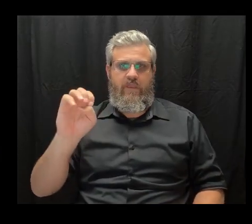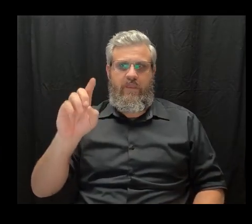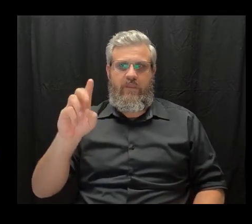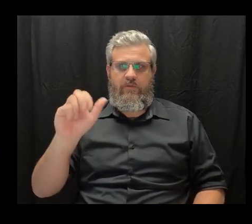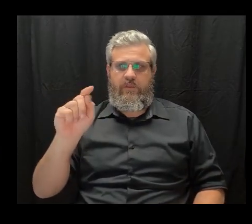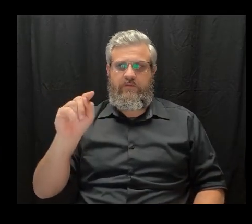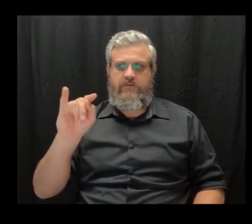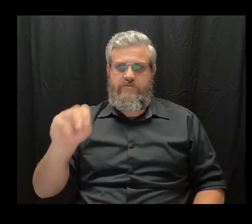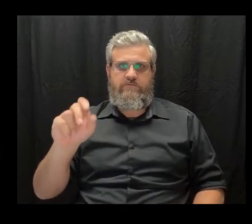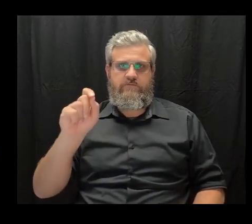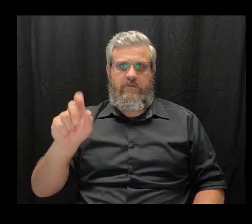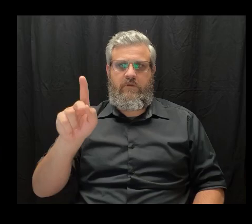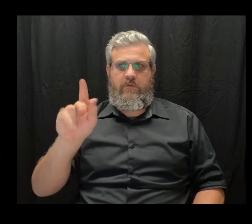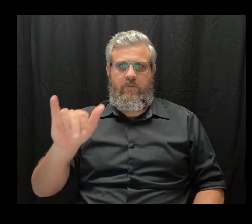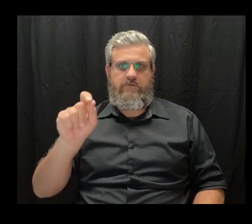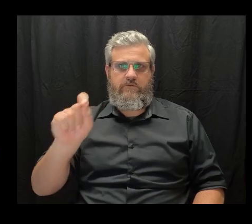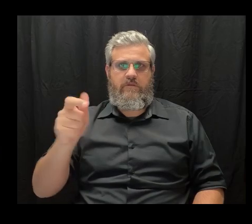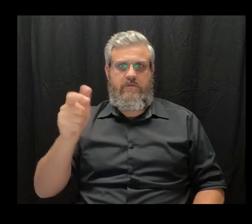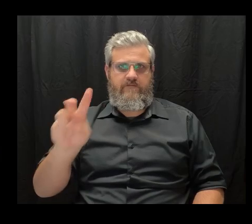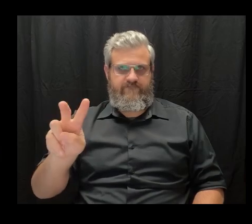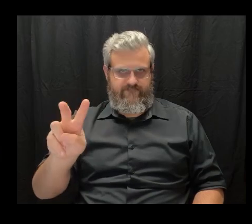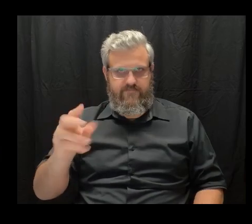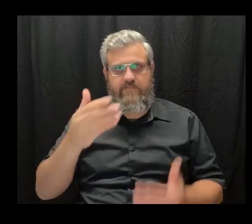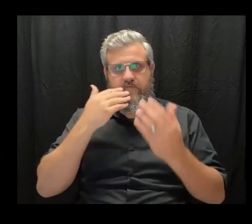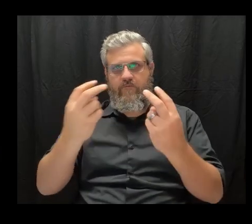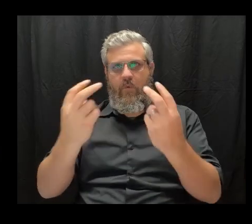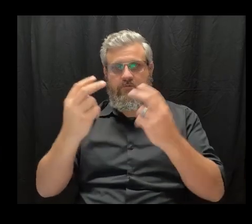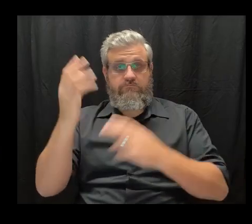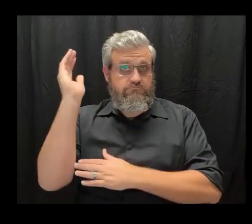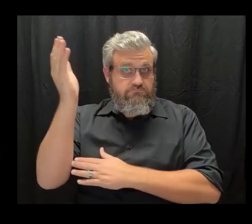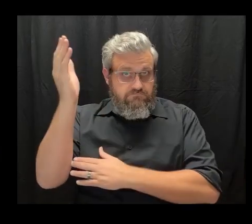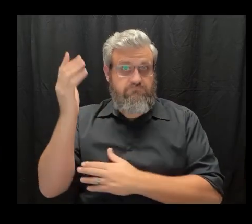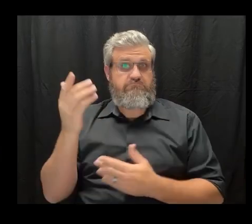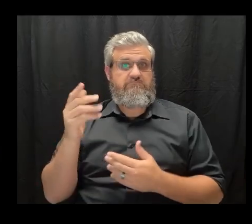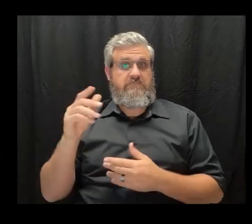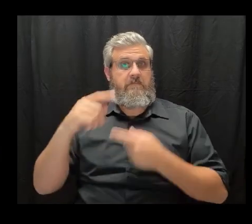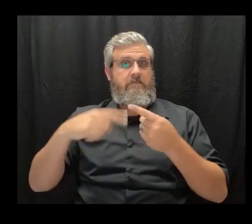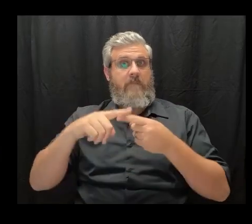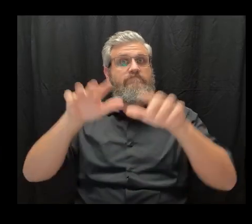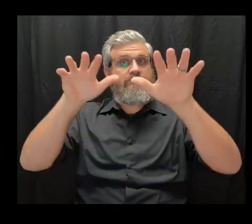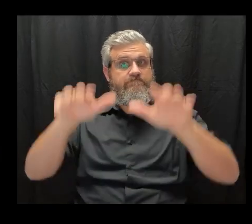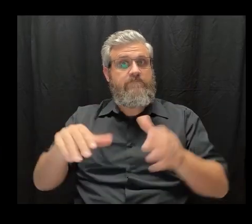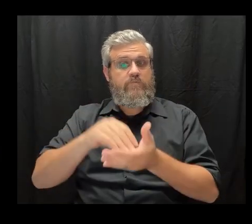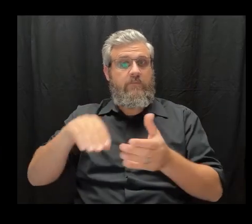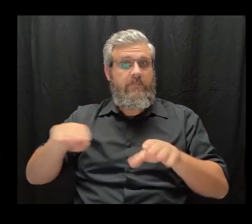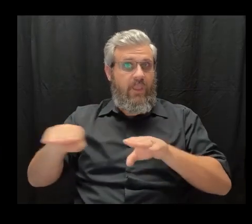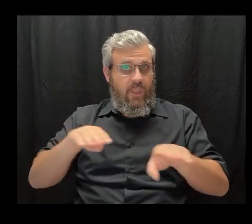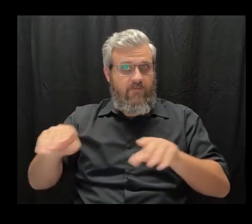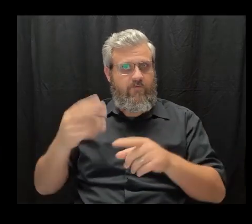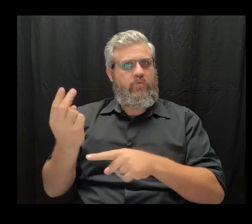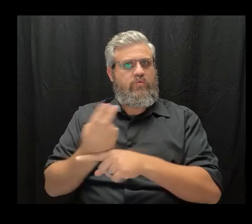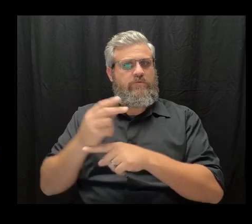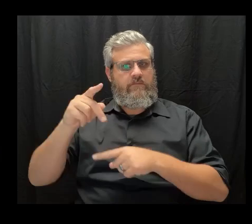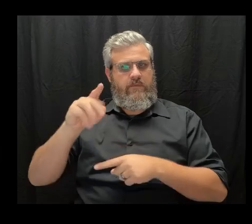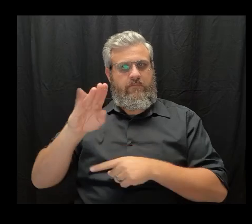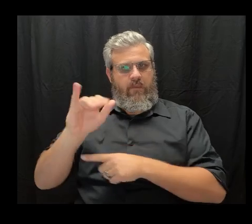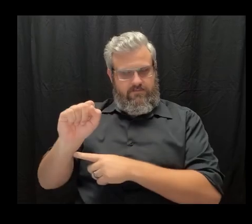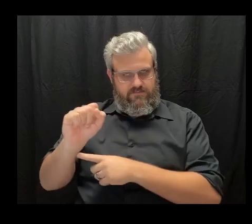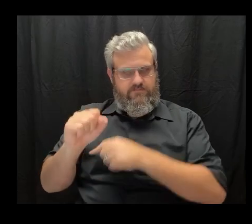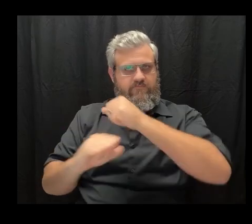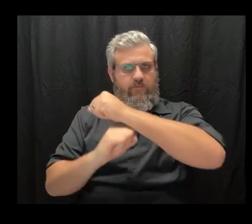rebecca.turner@education.ky.gov. Thank you for watching this presentation on de-escalating student behaviors using a PBIS framework.